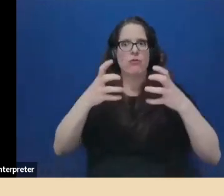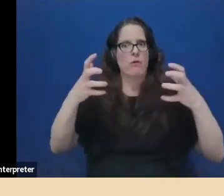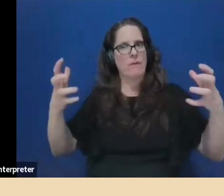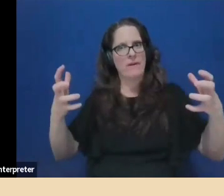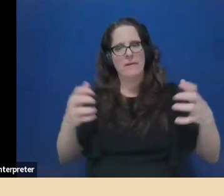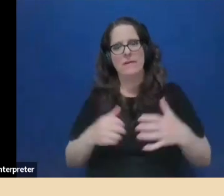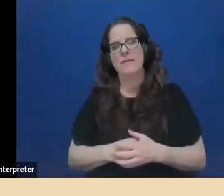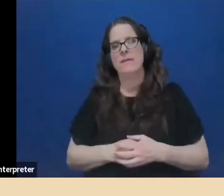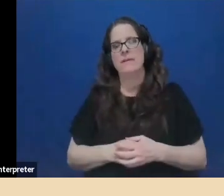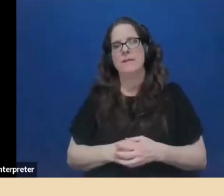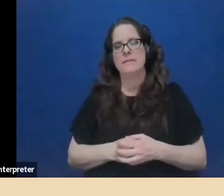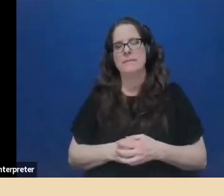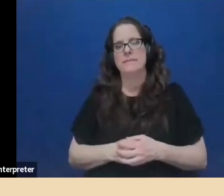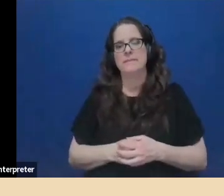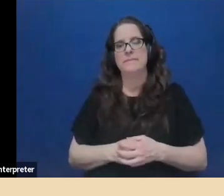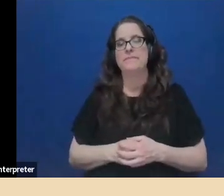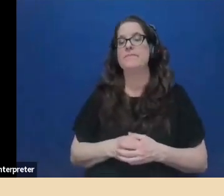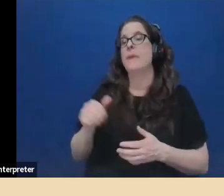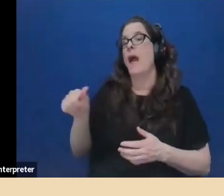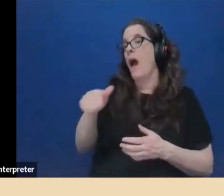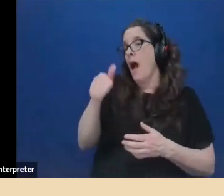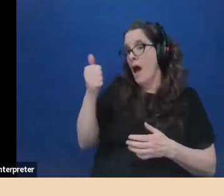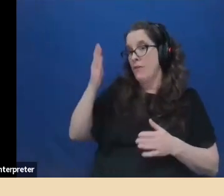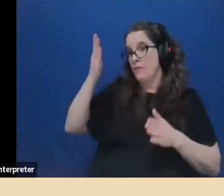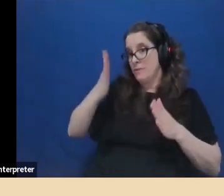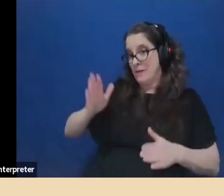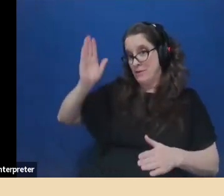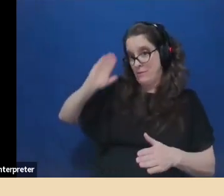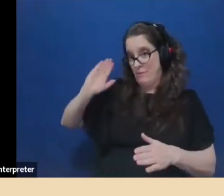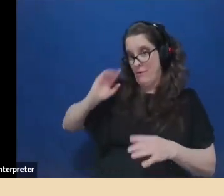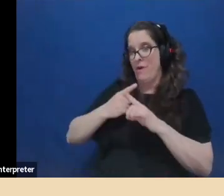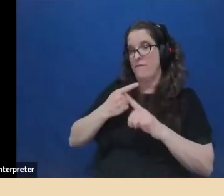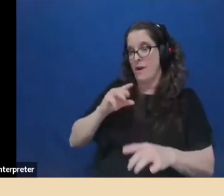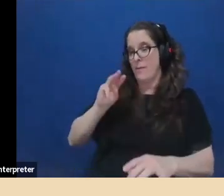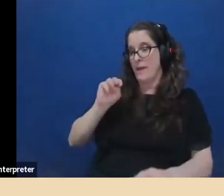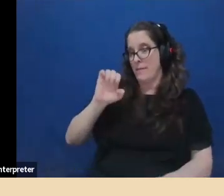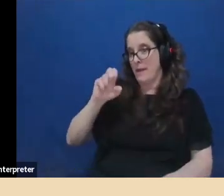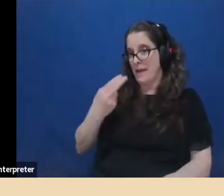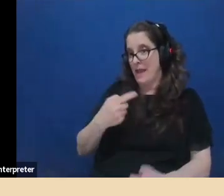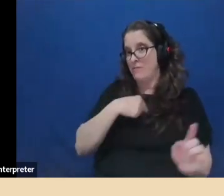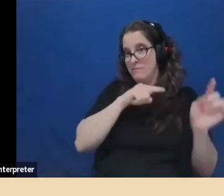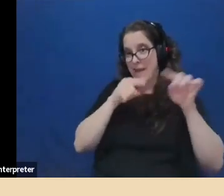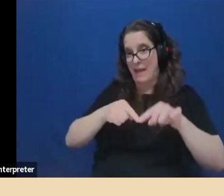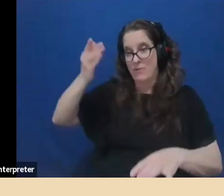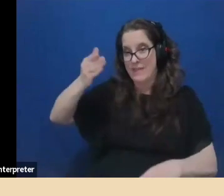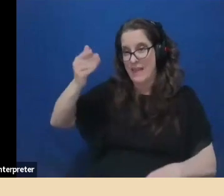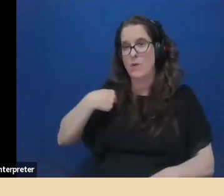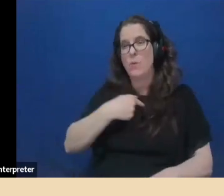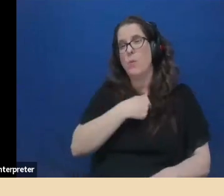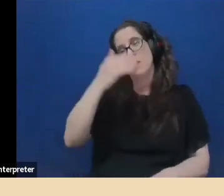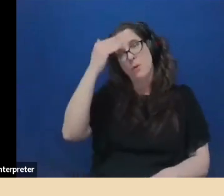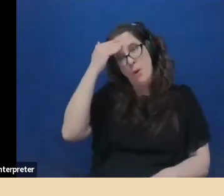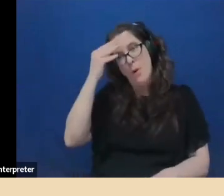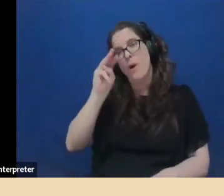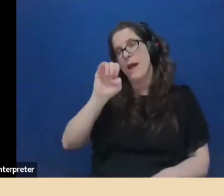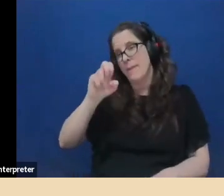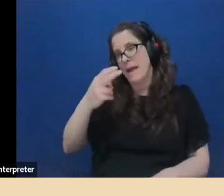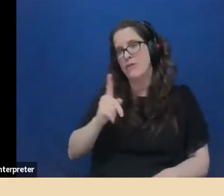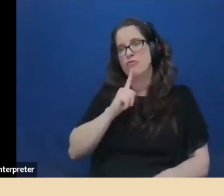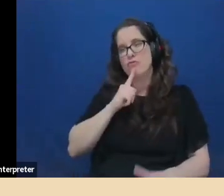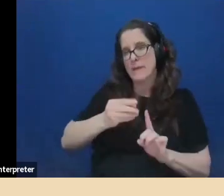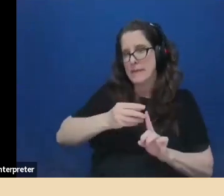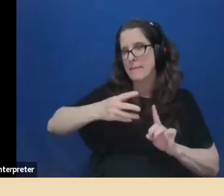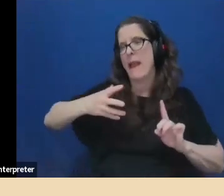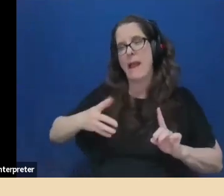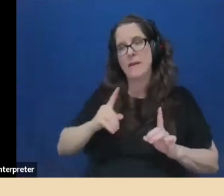had other speakers from MIH come over the past couple years, and we know that it's definitely growing and definitely